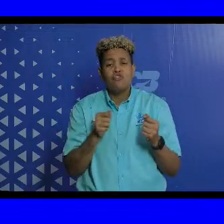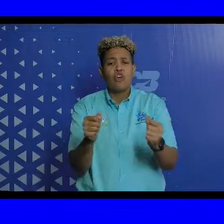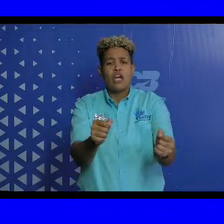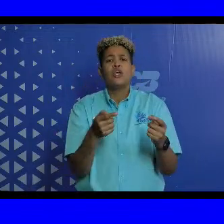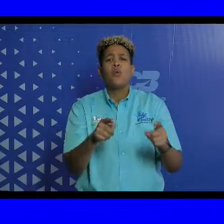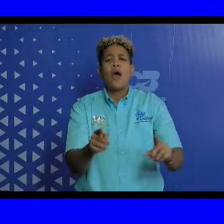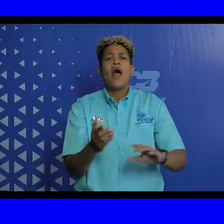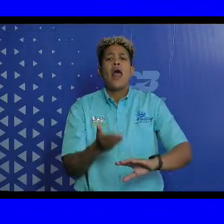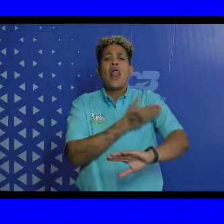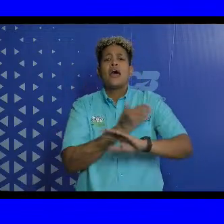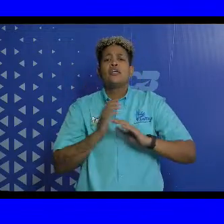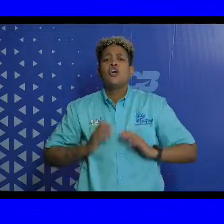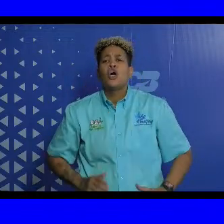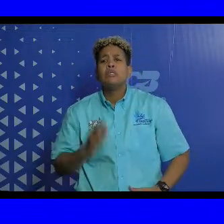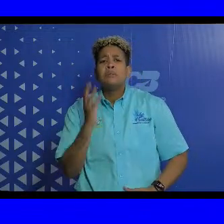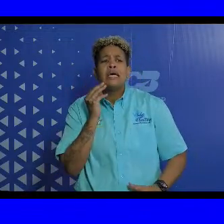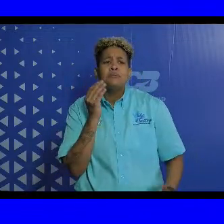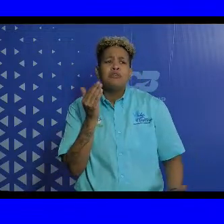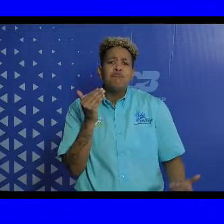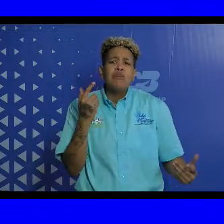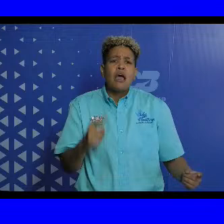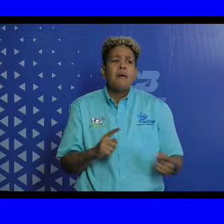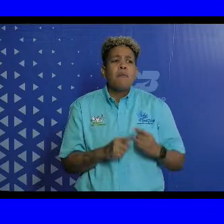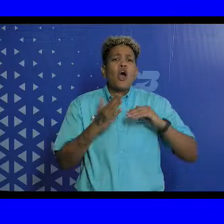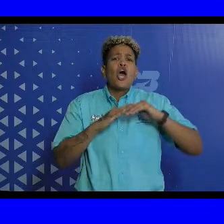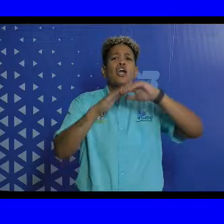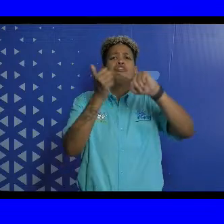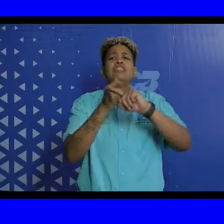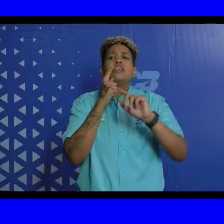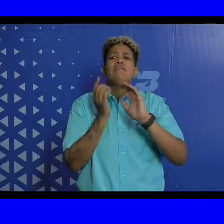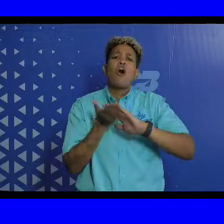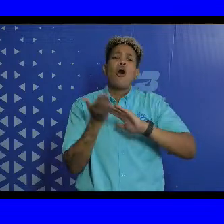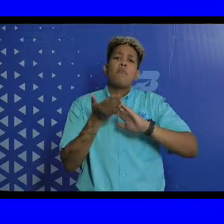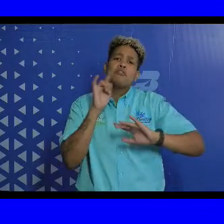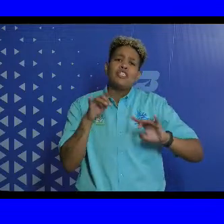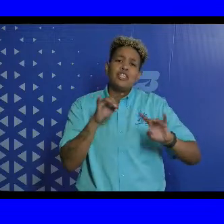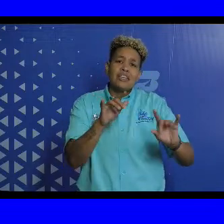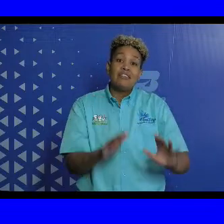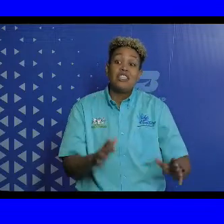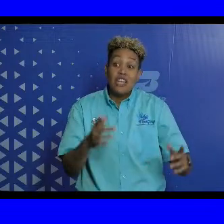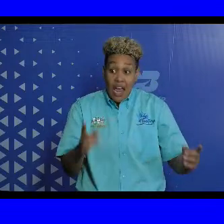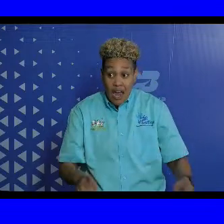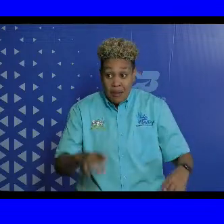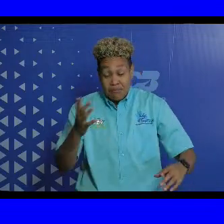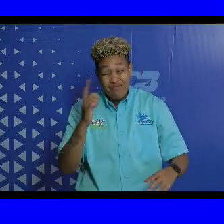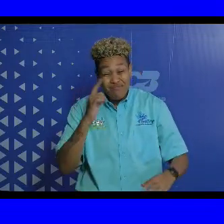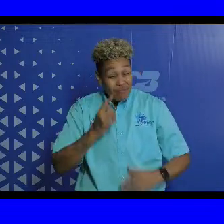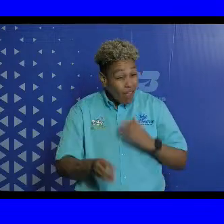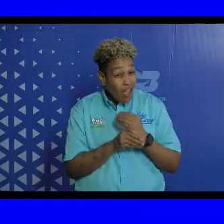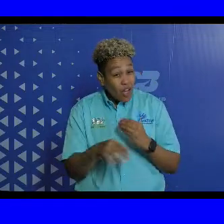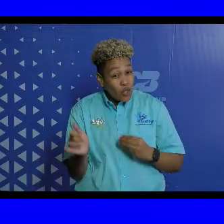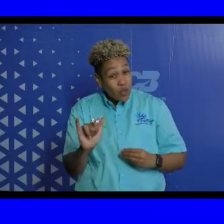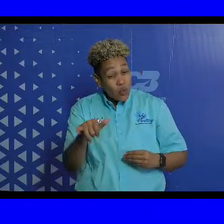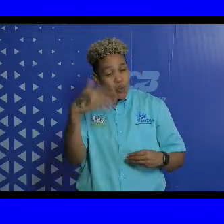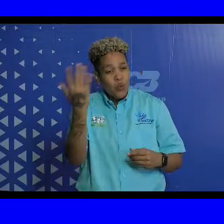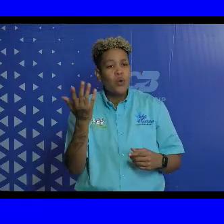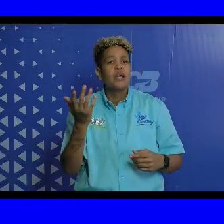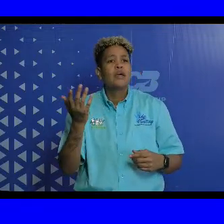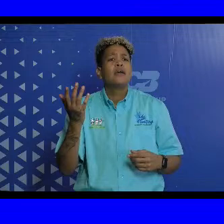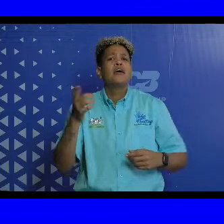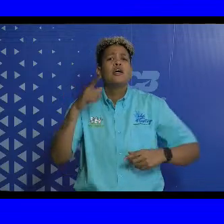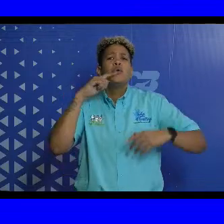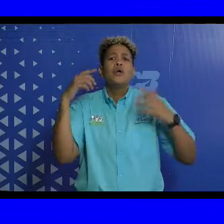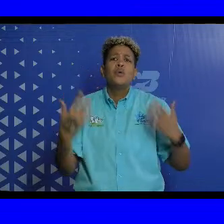while enhancing customer experience and increasing operational efficiency. There's also